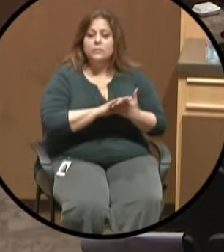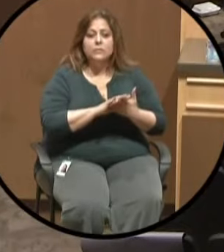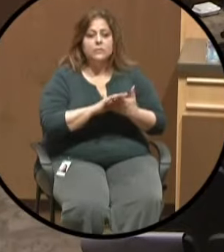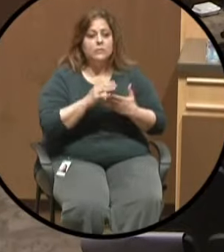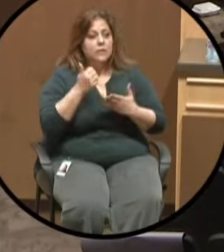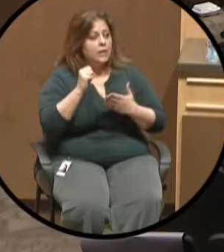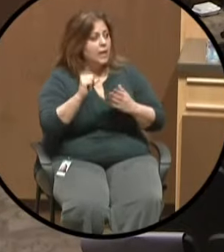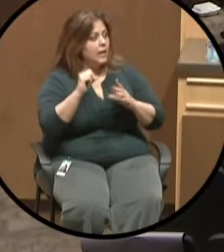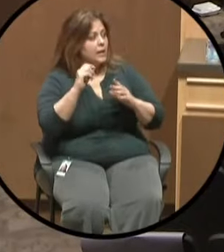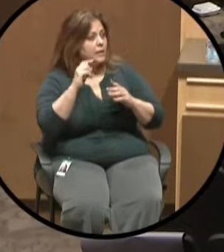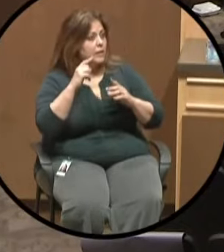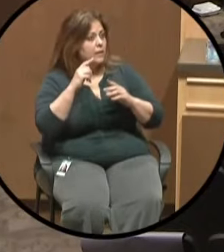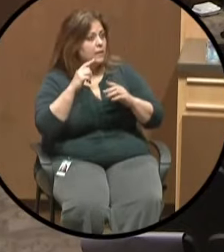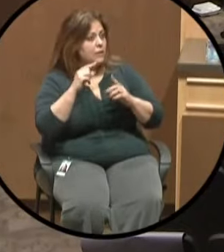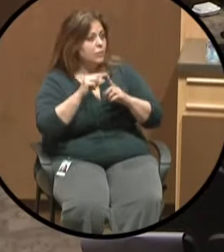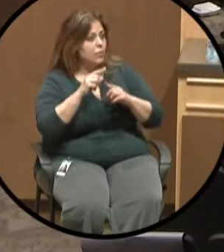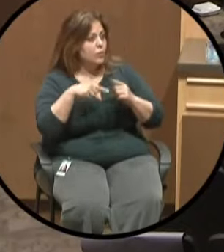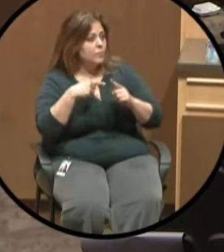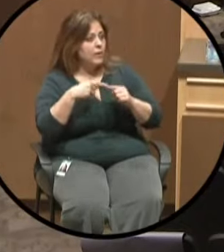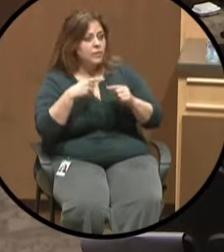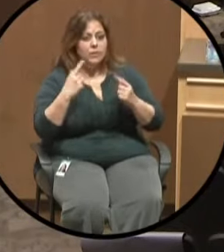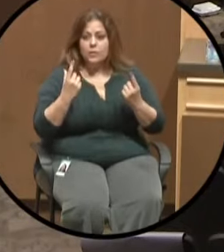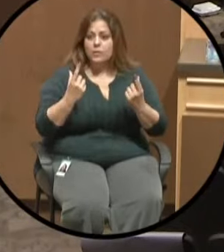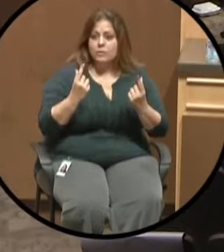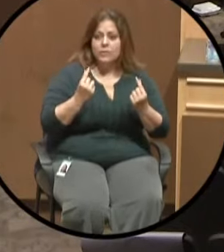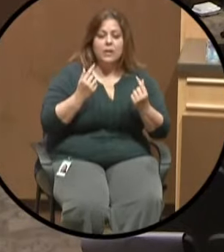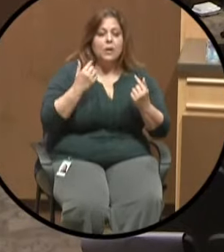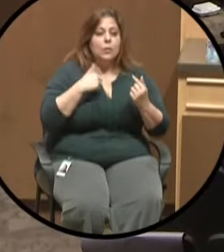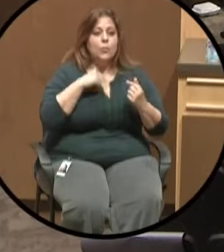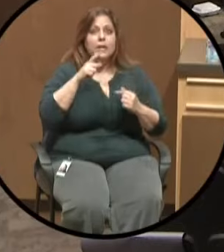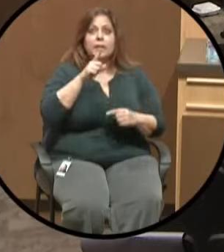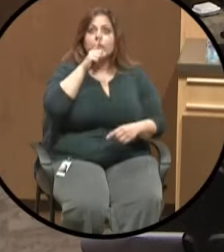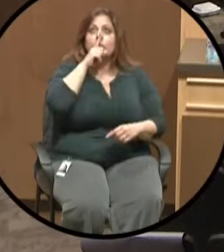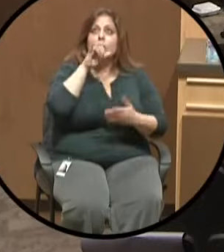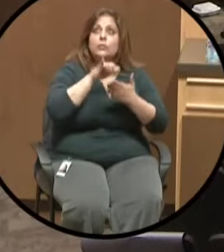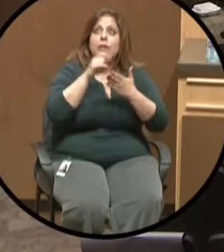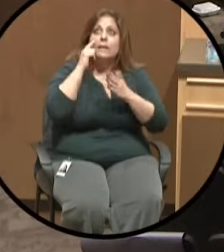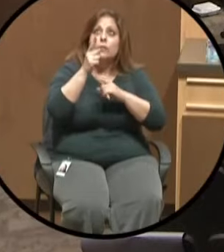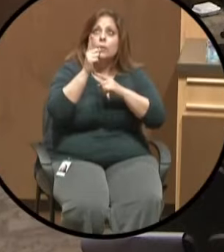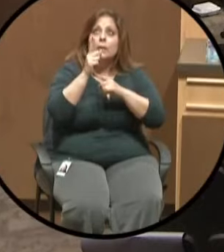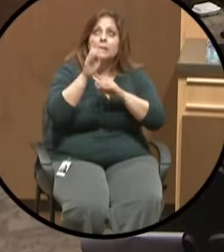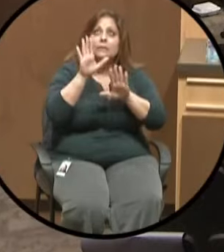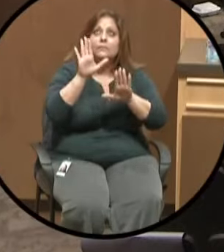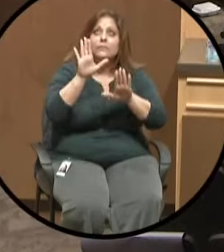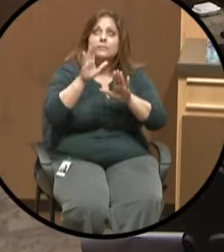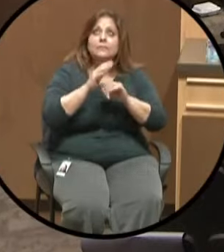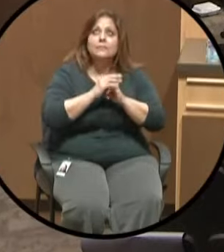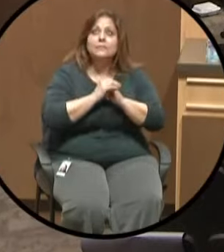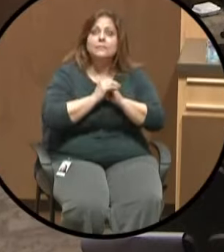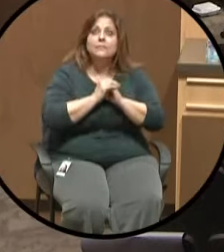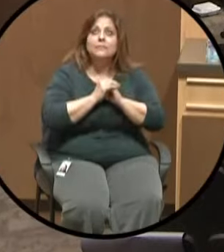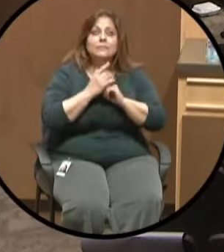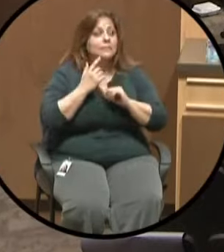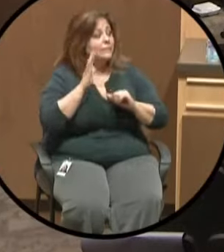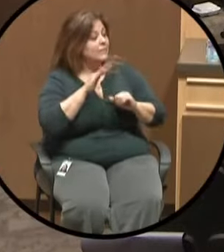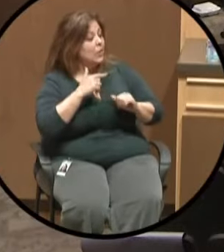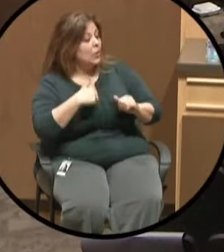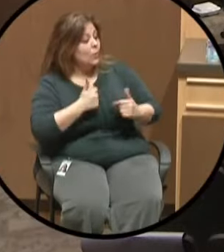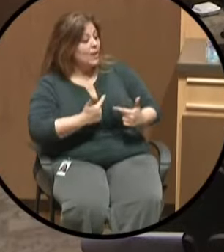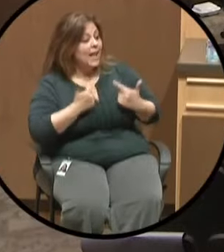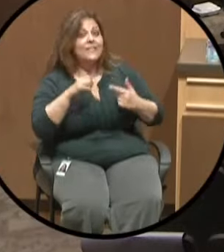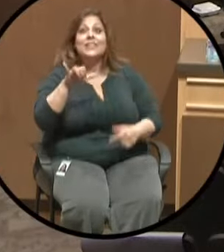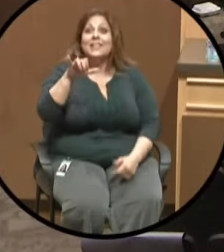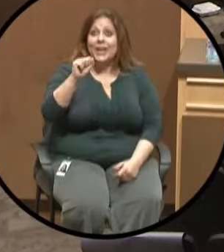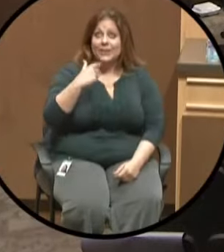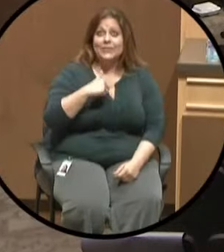Any word on? So What we're doing here? We're going to need to mute that for a minute. We're live.